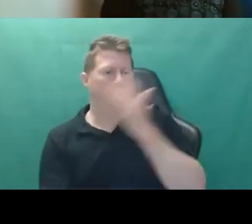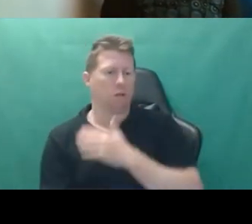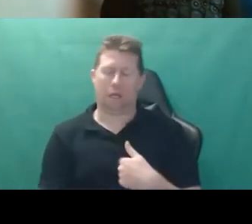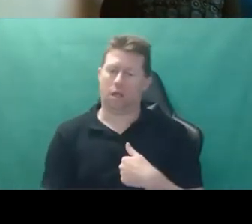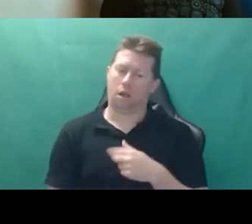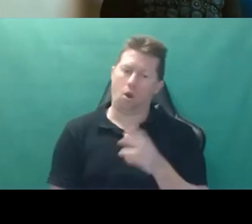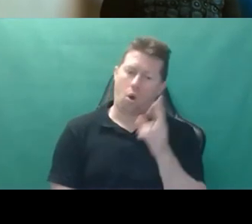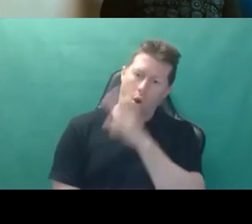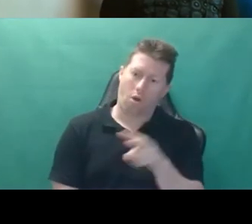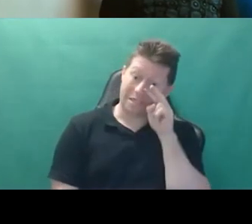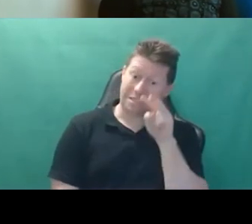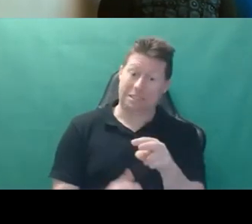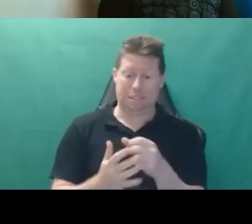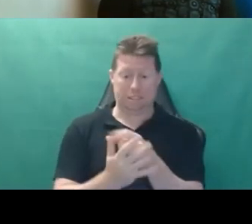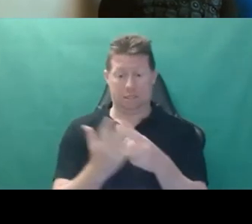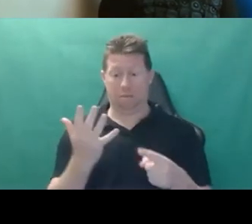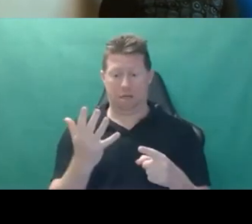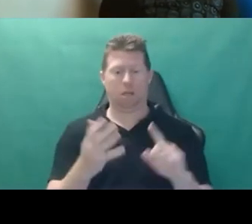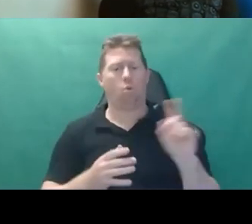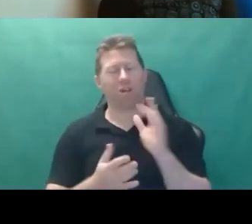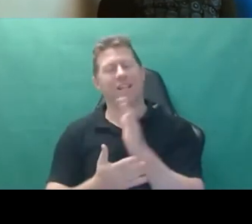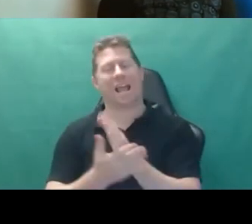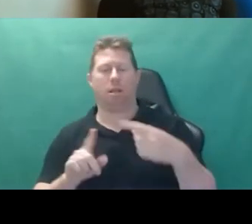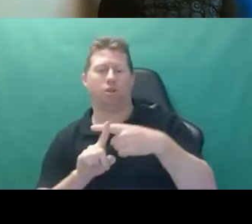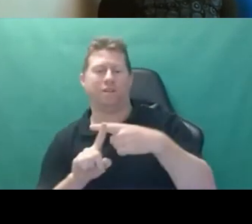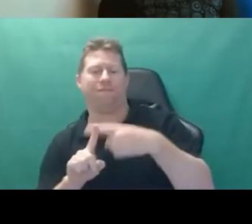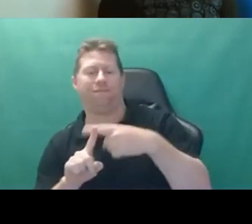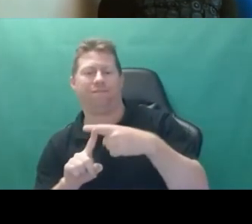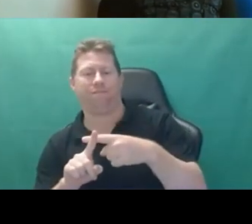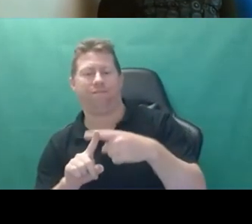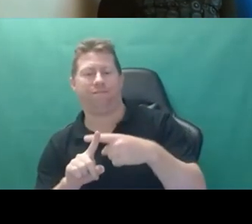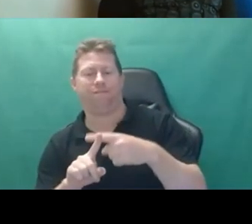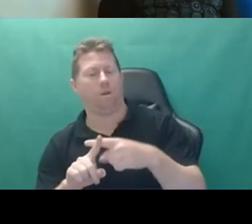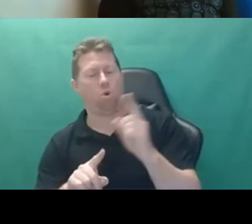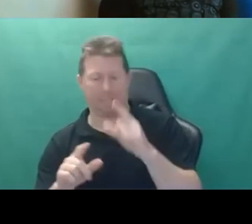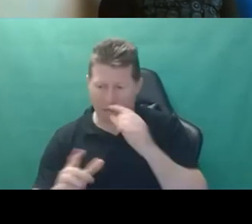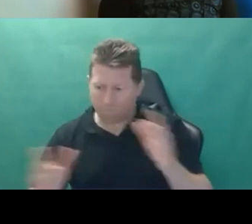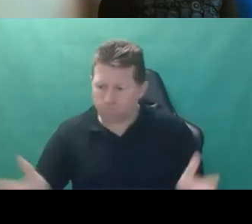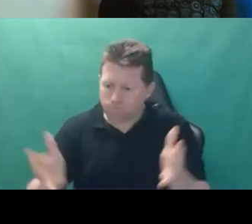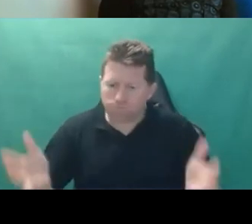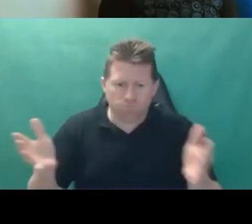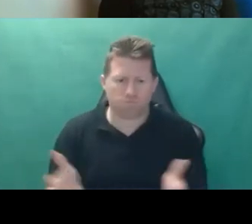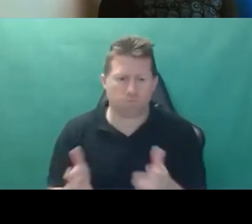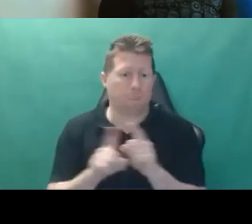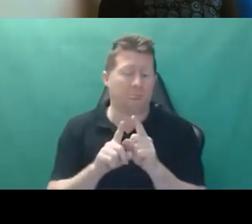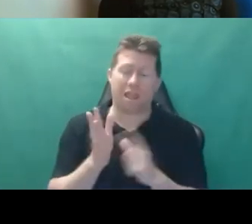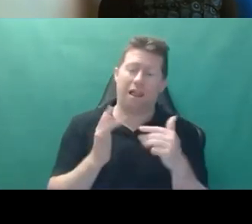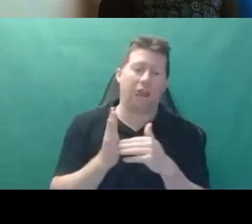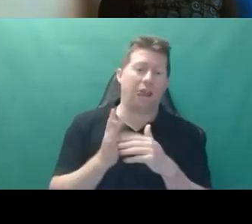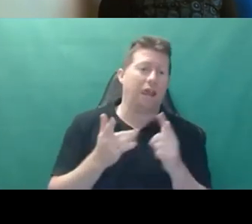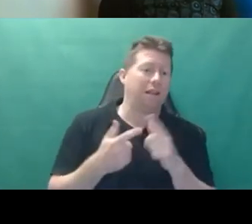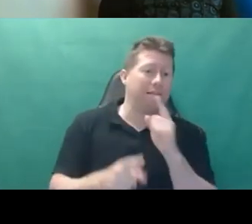is what is actually productive and generative about disability. So, uh, how Lizzie was talking about earlier